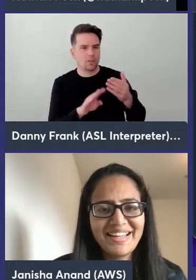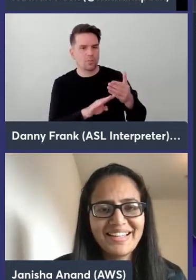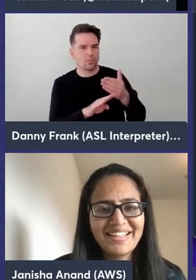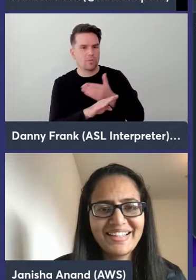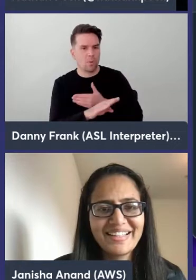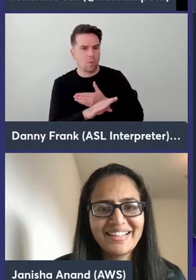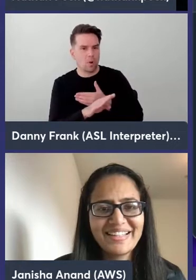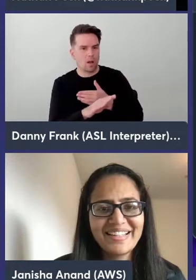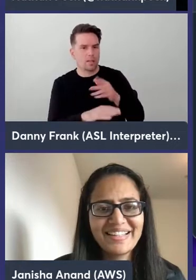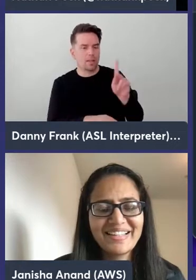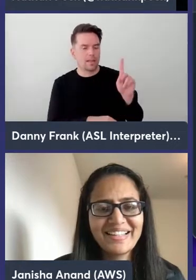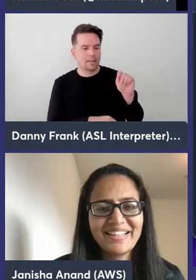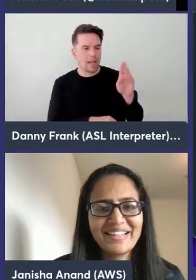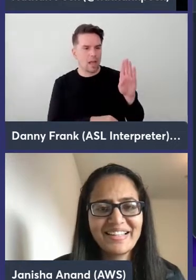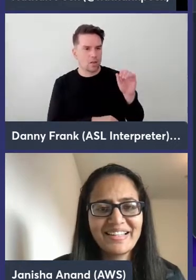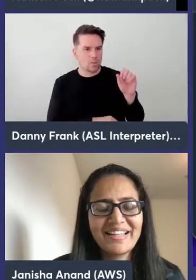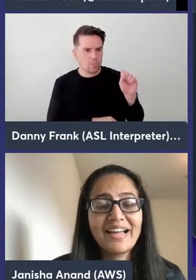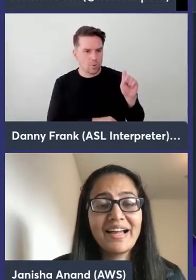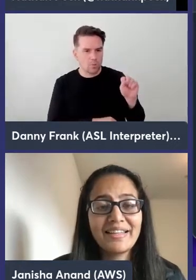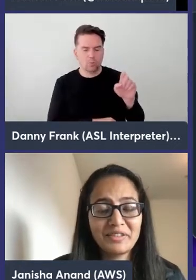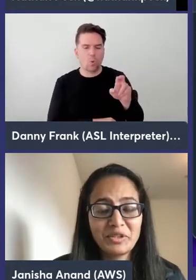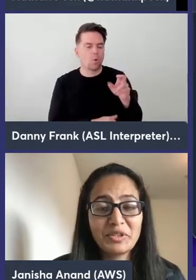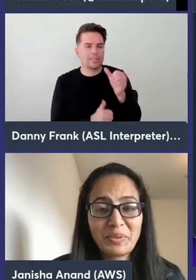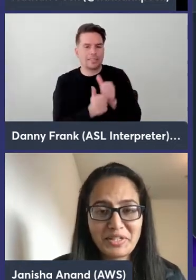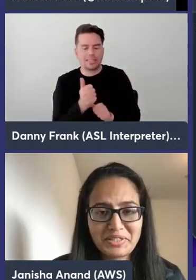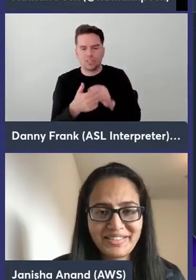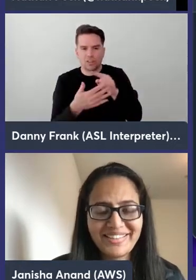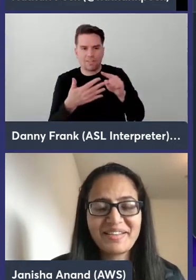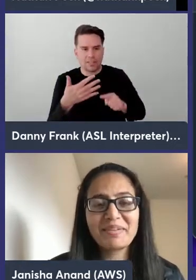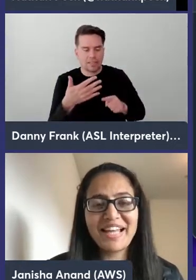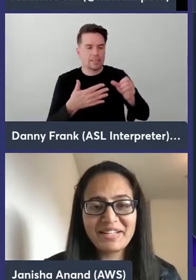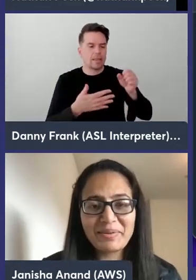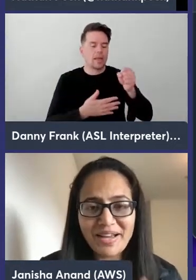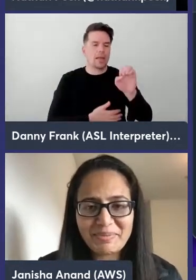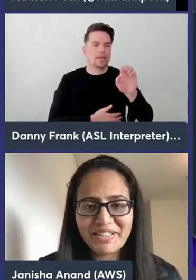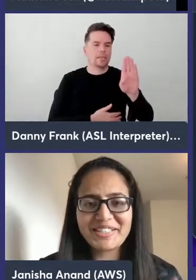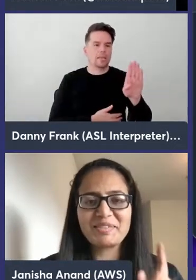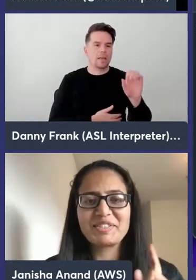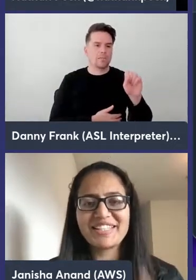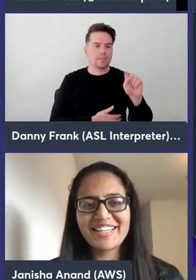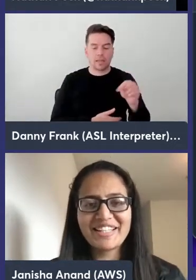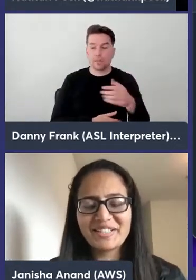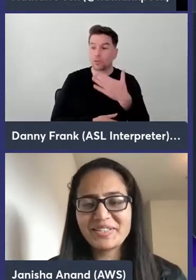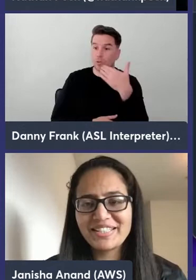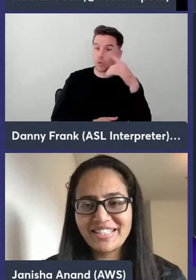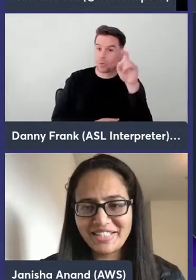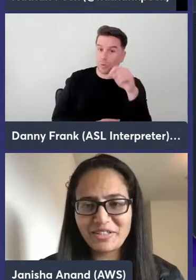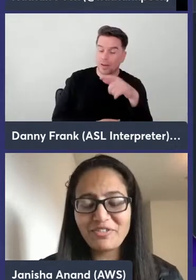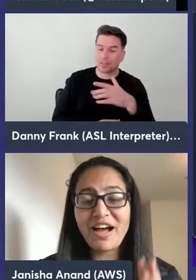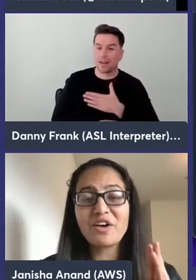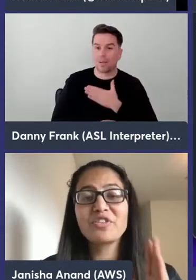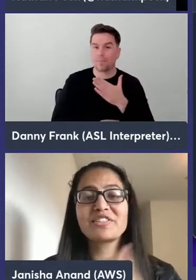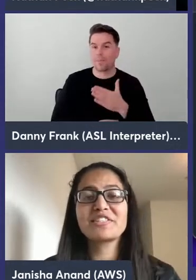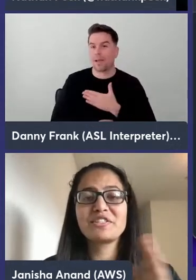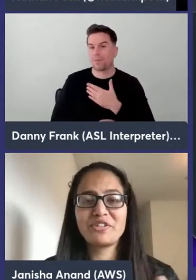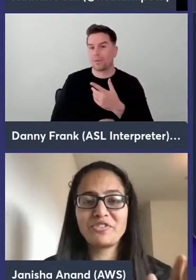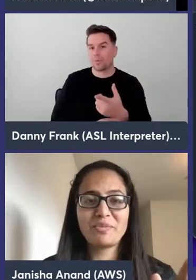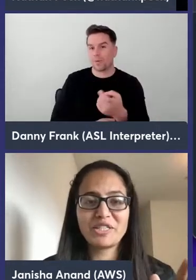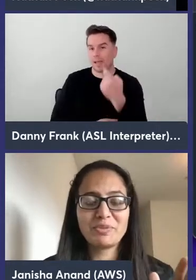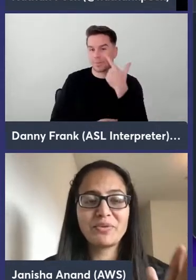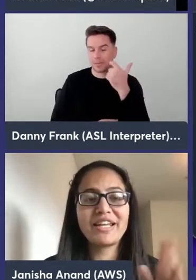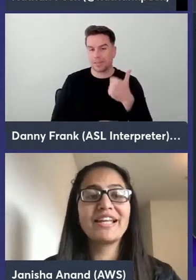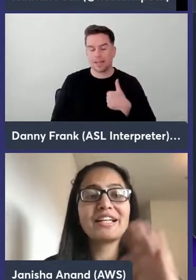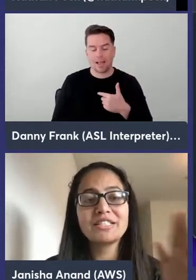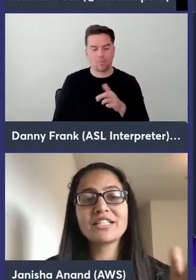these a subset of those available? Good question. I'm glad you asked, because I was just getting into the detail of how this is different